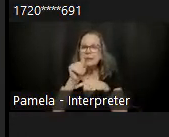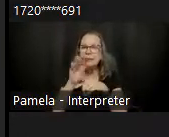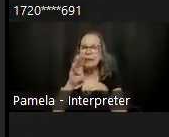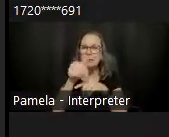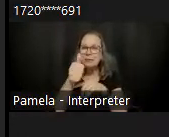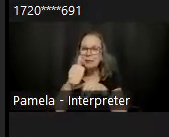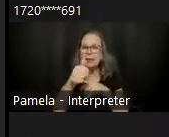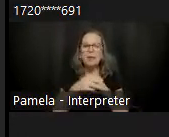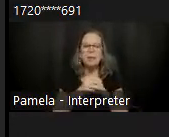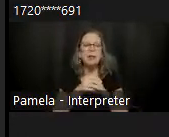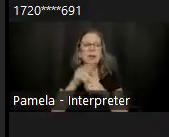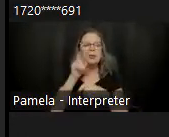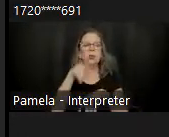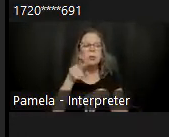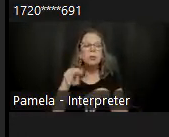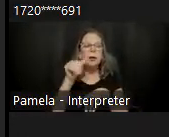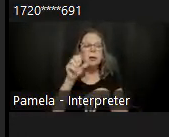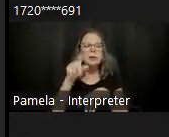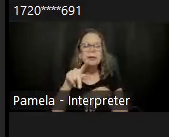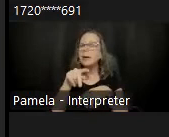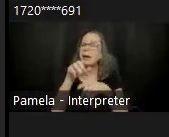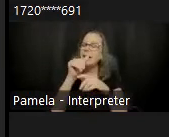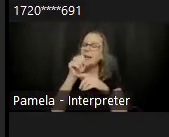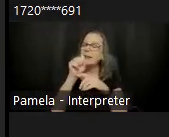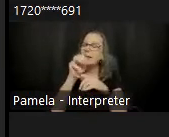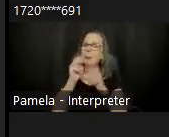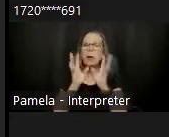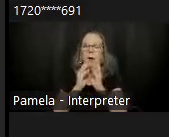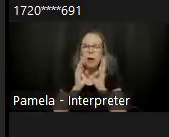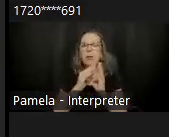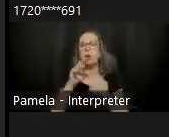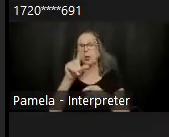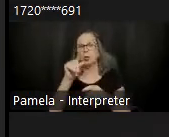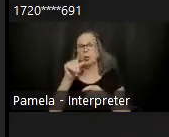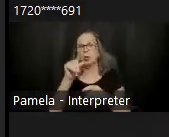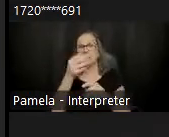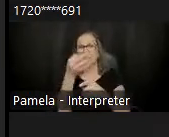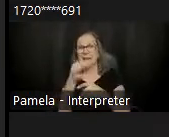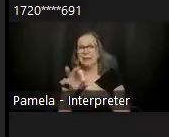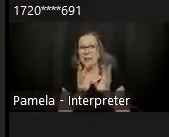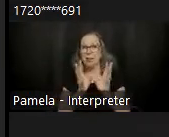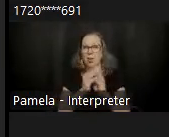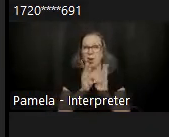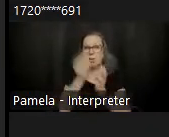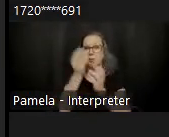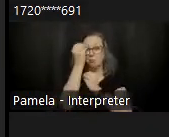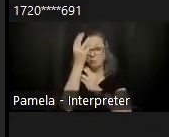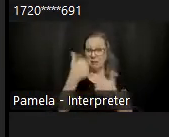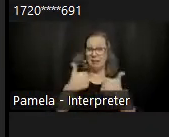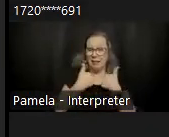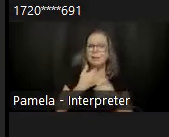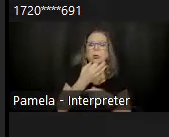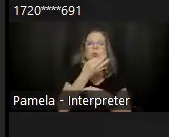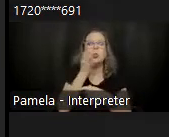2022 ASN Conference tab, our 2019 ASN Conference information. So soon we'll